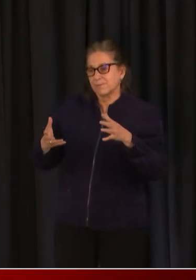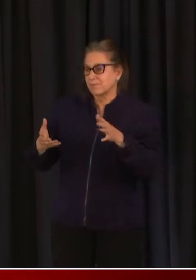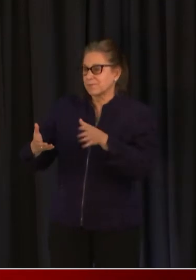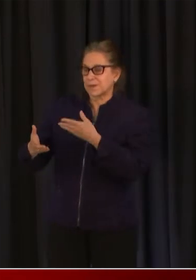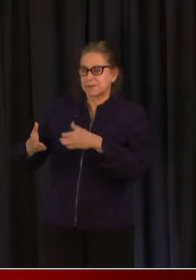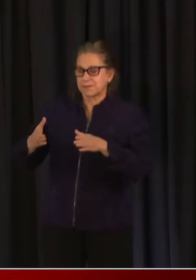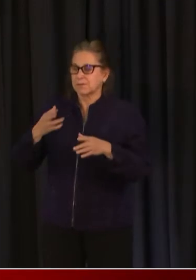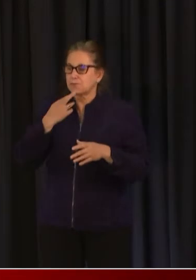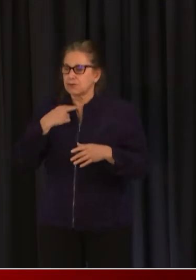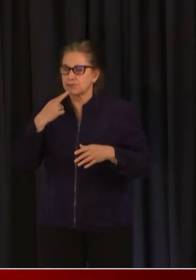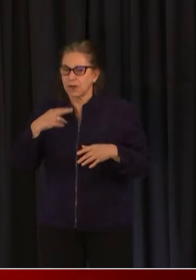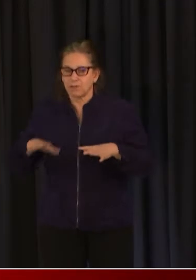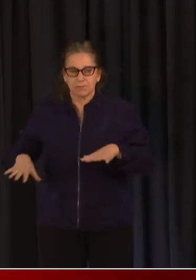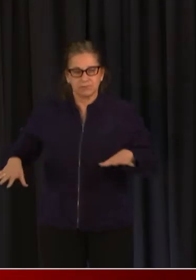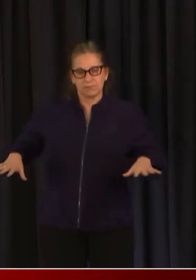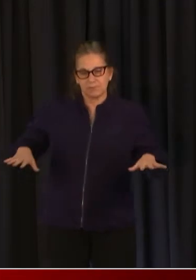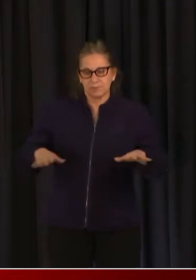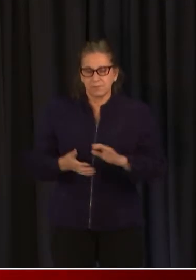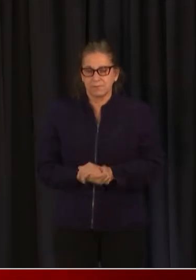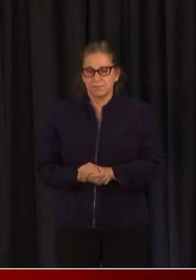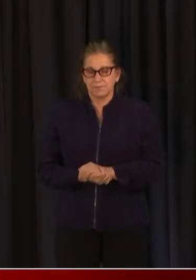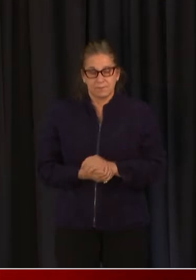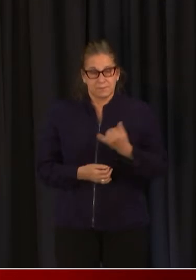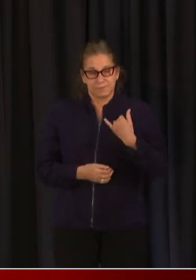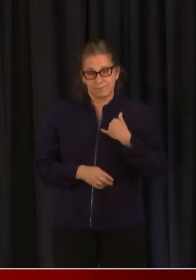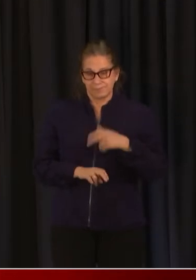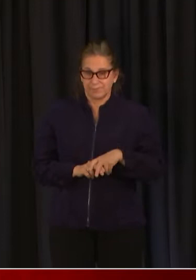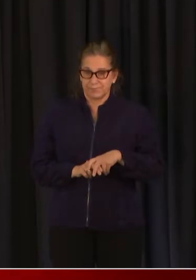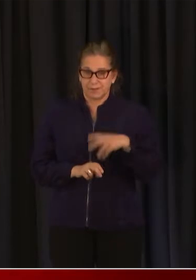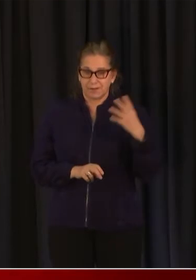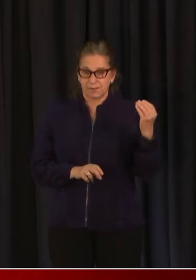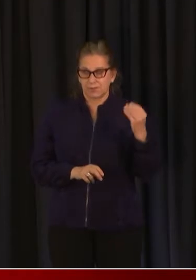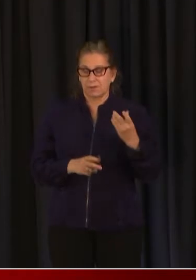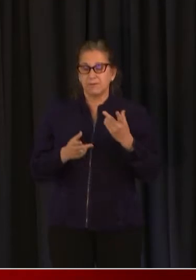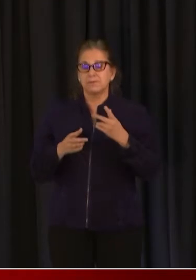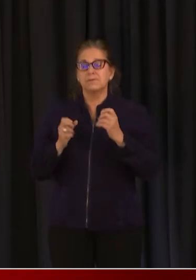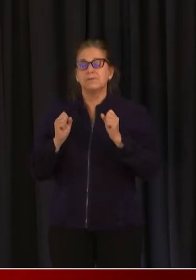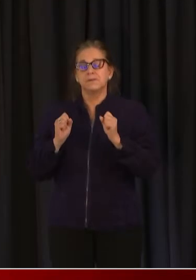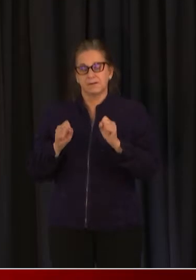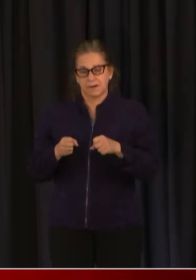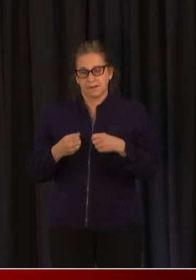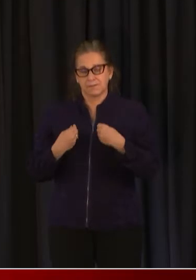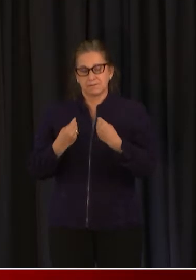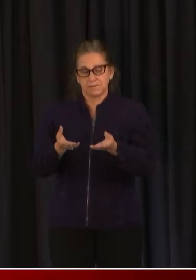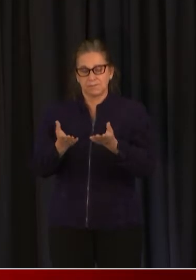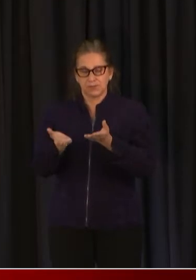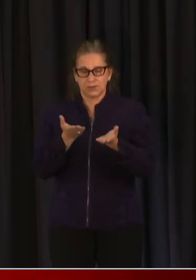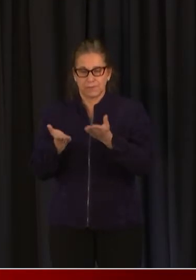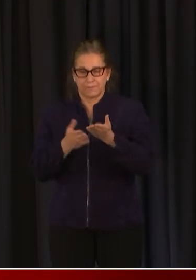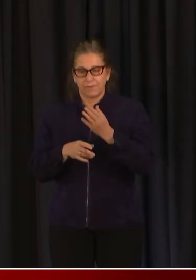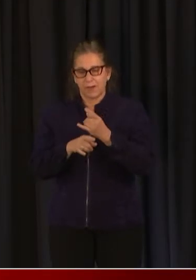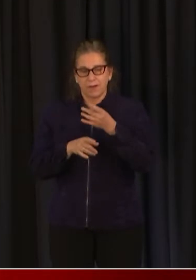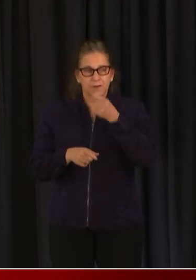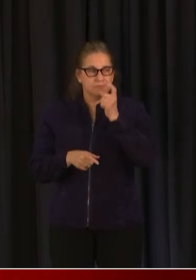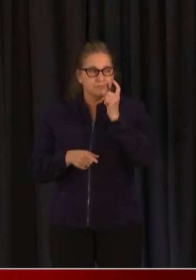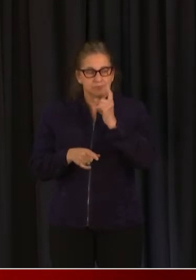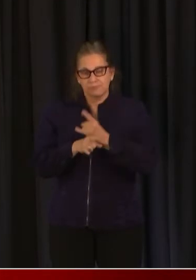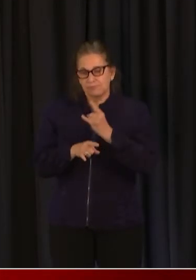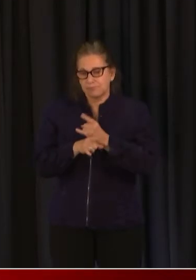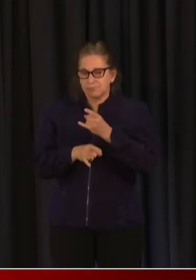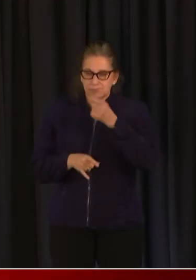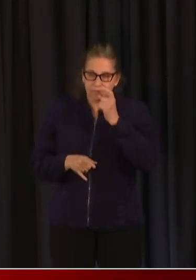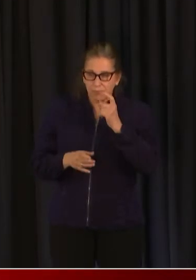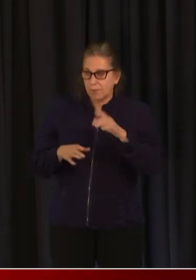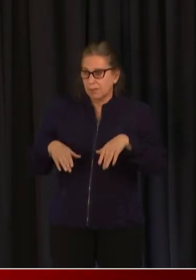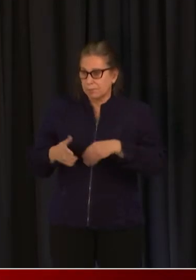restaurant. If customers are sitting outside, alcohol sales can be made without a requirement to purchase